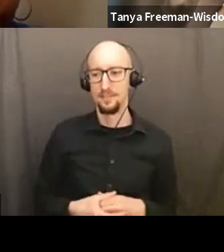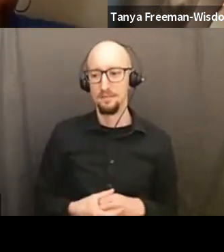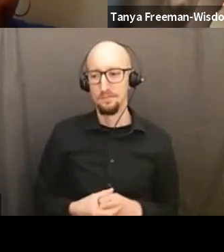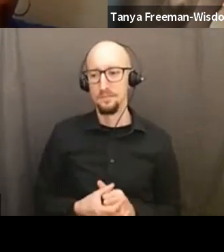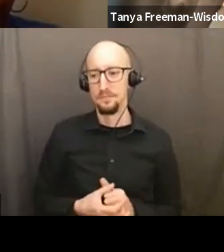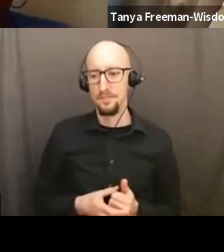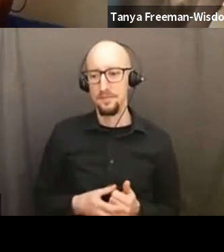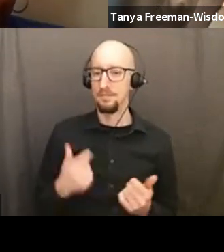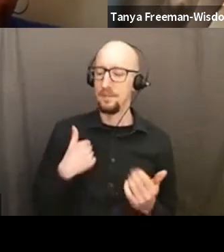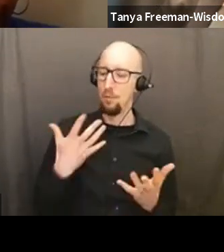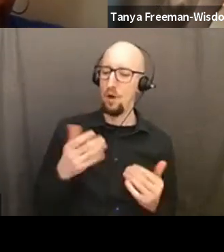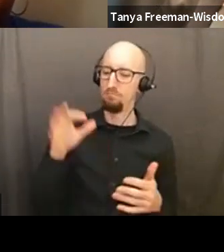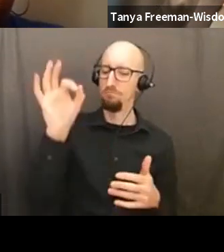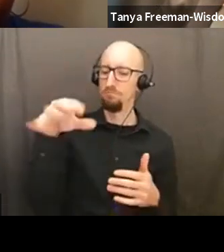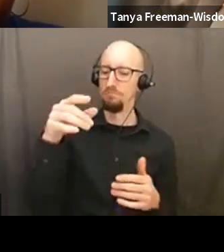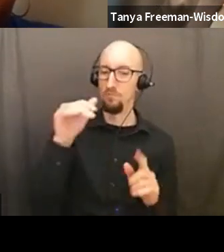That